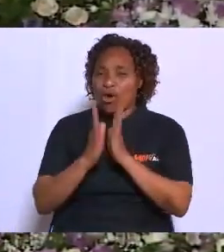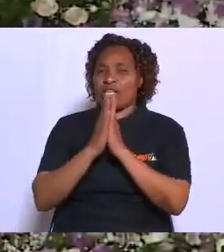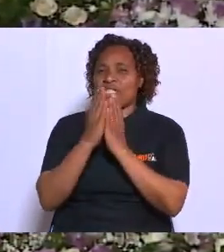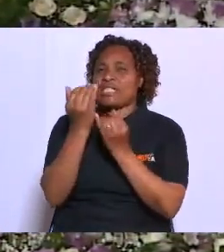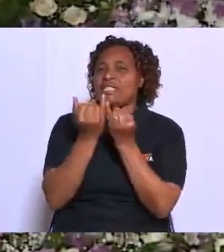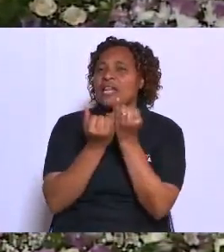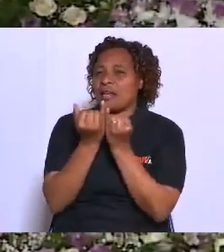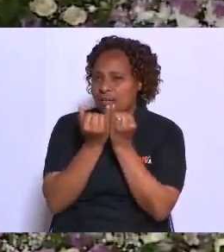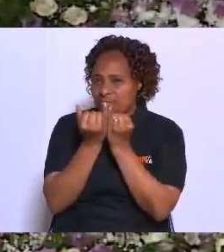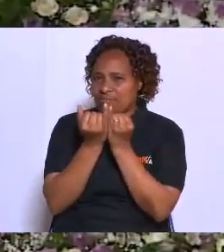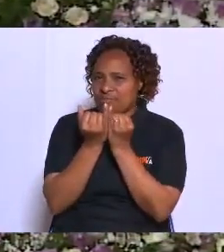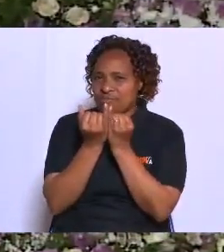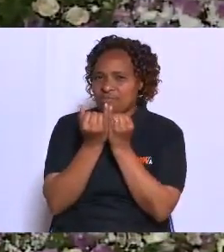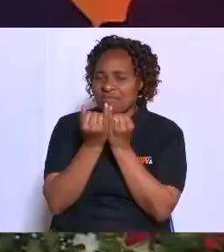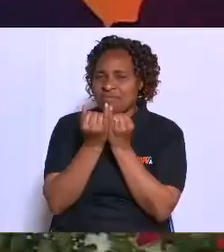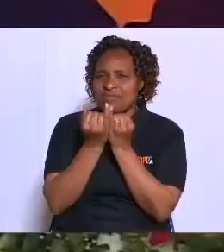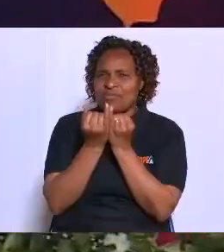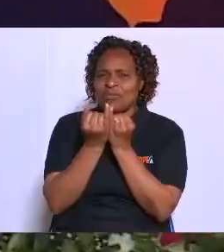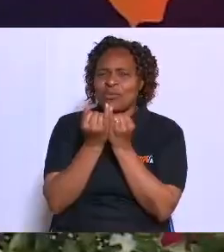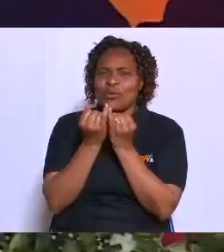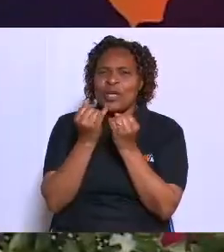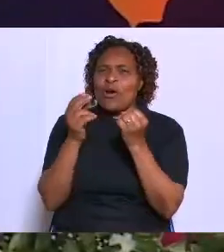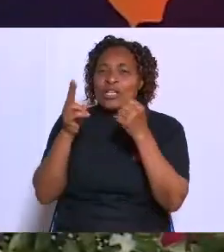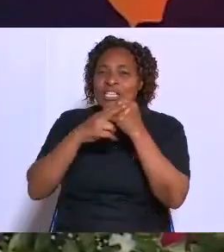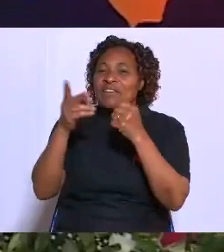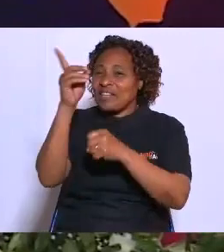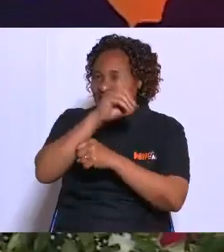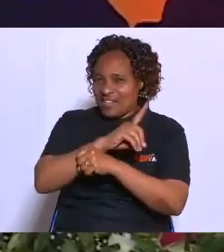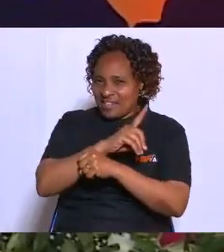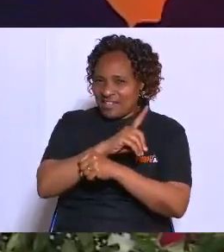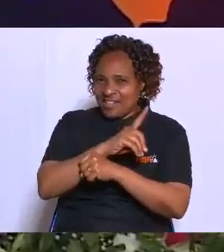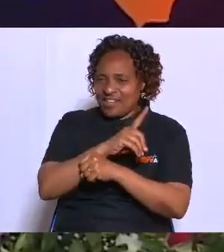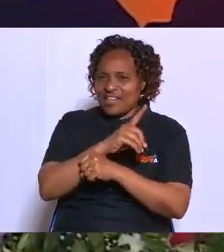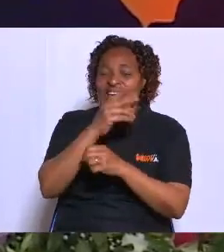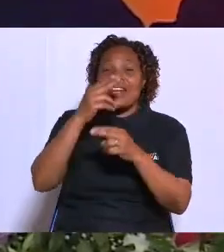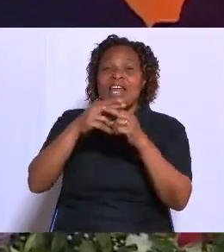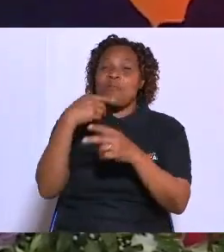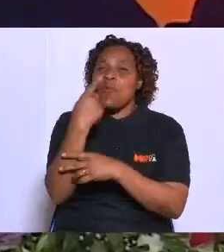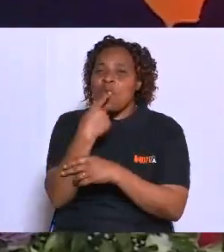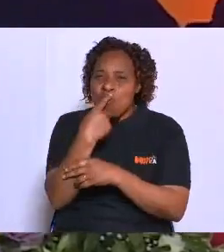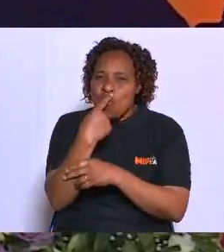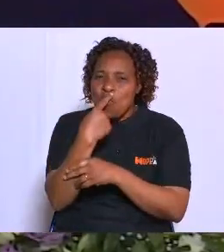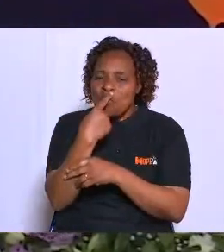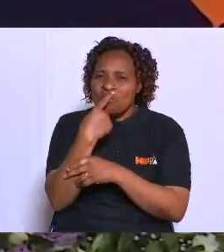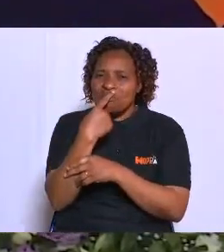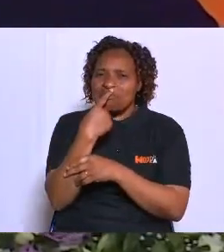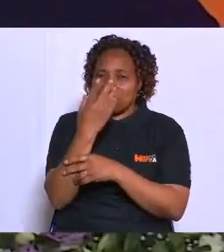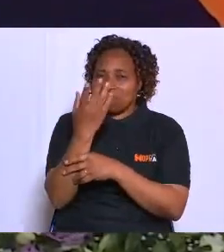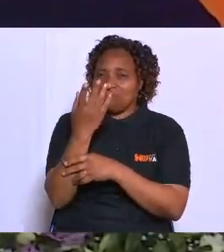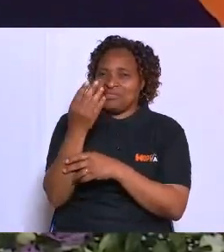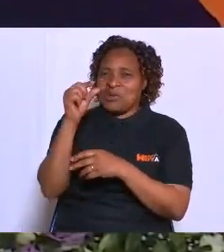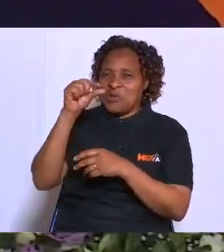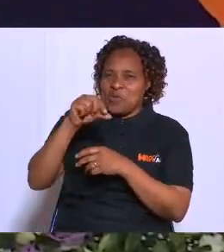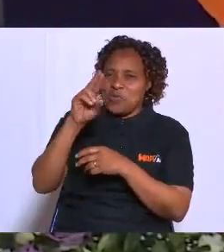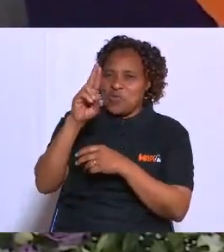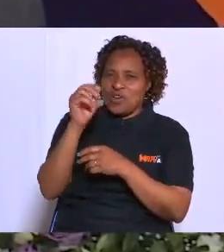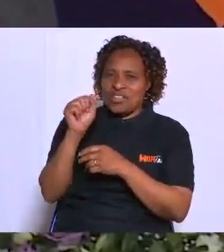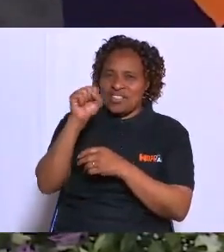Saturday you know what his or the seventh day you know what his name is quasi quasi